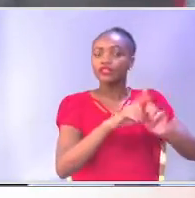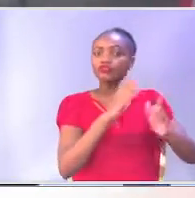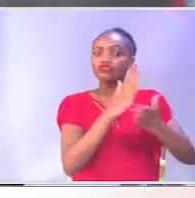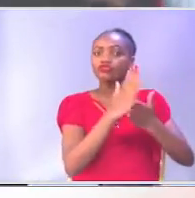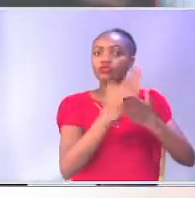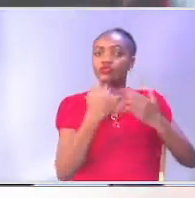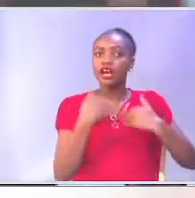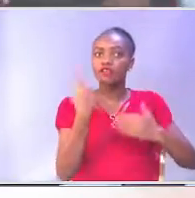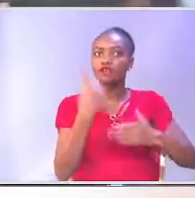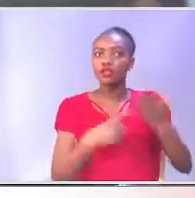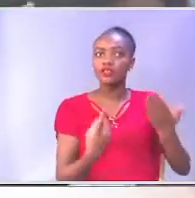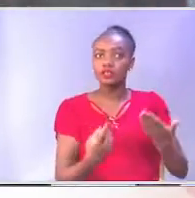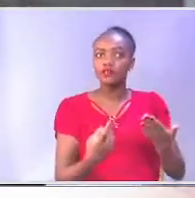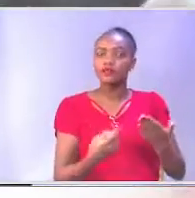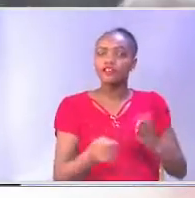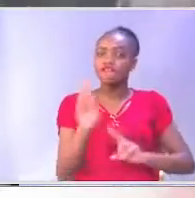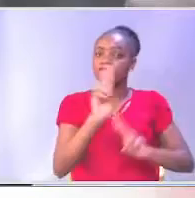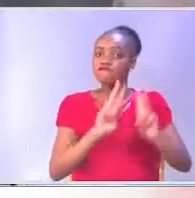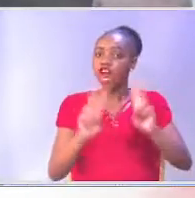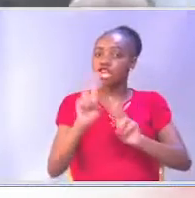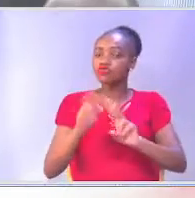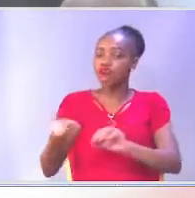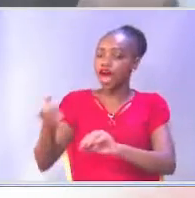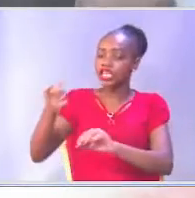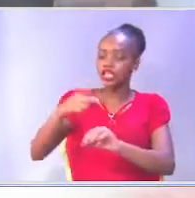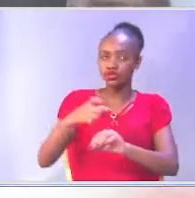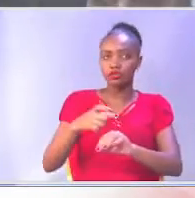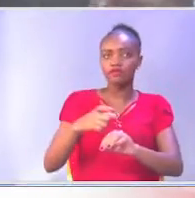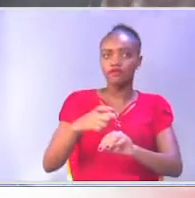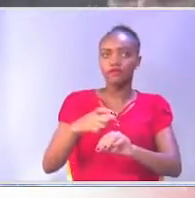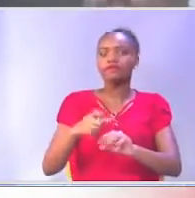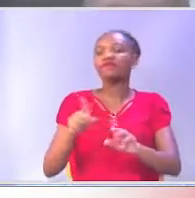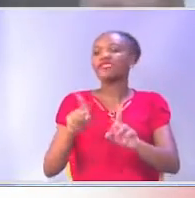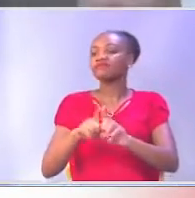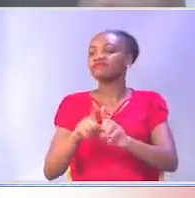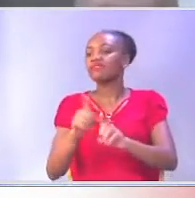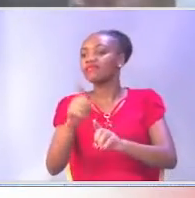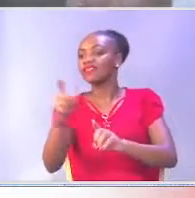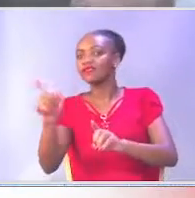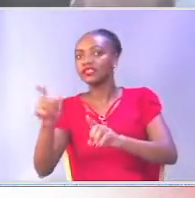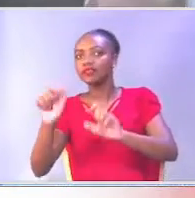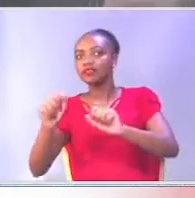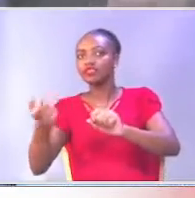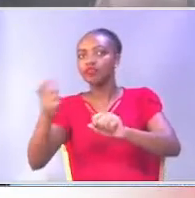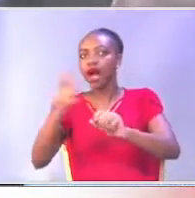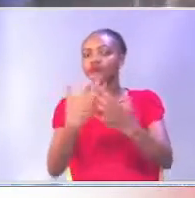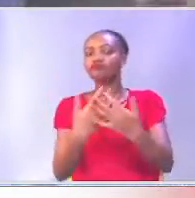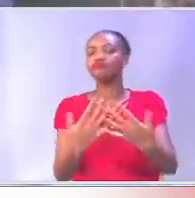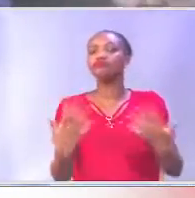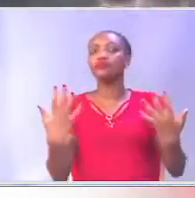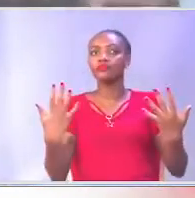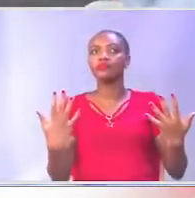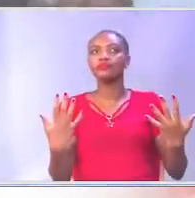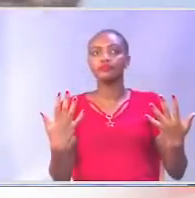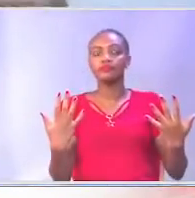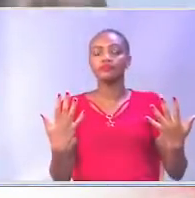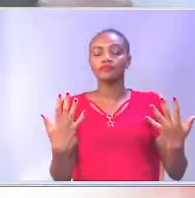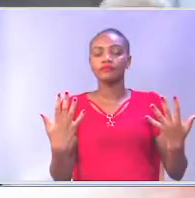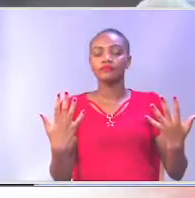kimombo, value addition. Kwa hili mimea zizama natoka kwa mashamba na